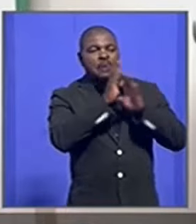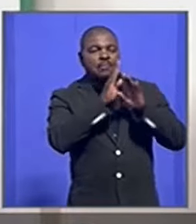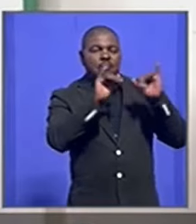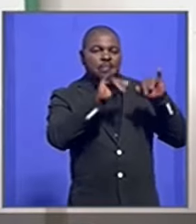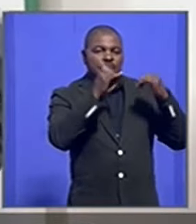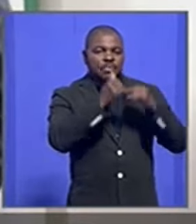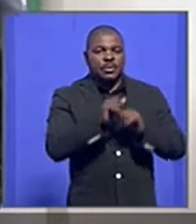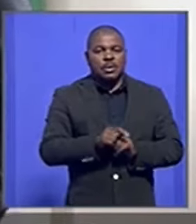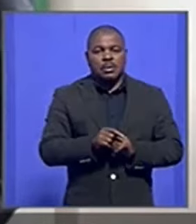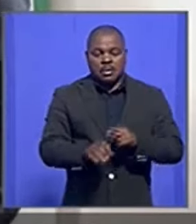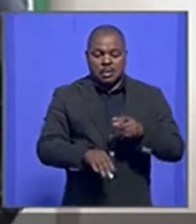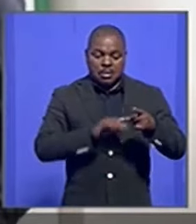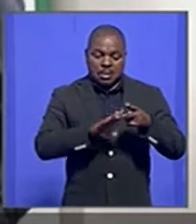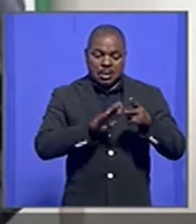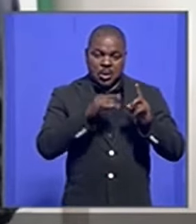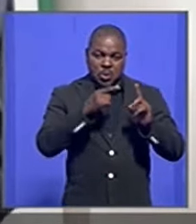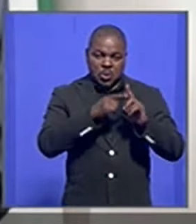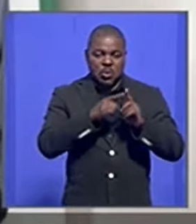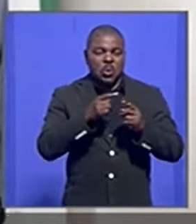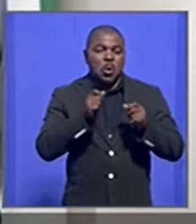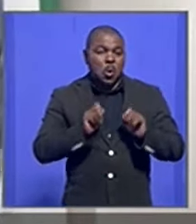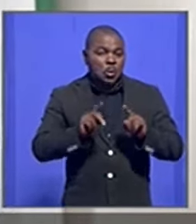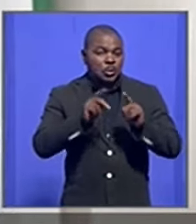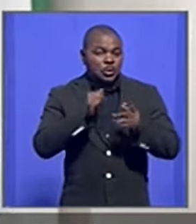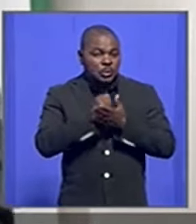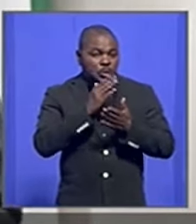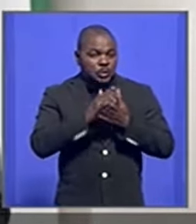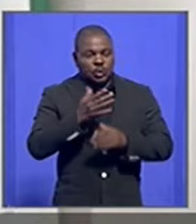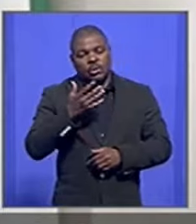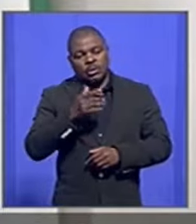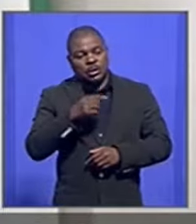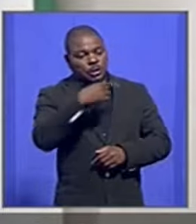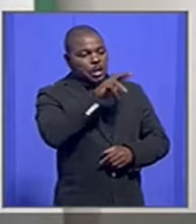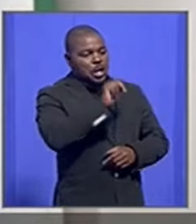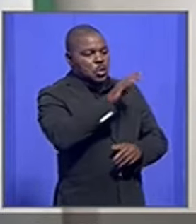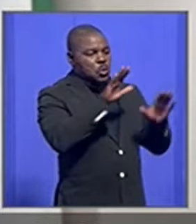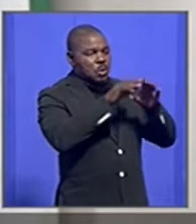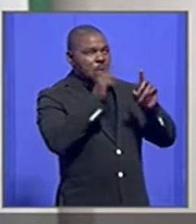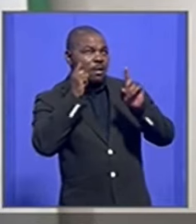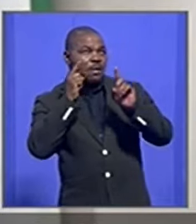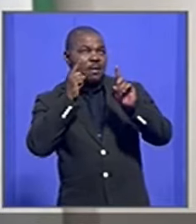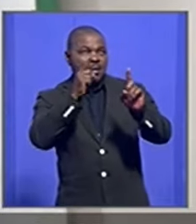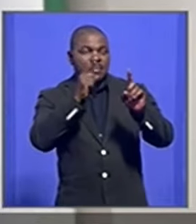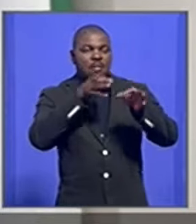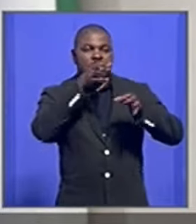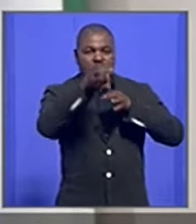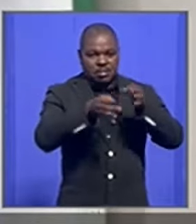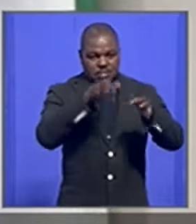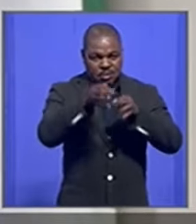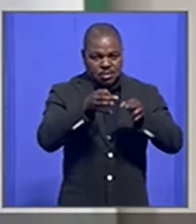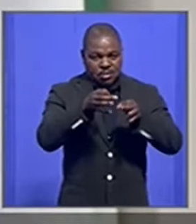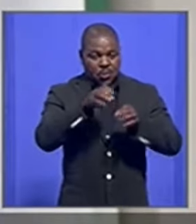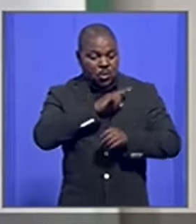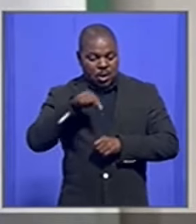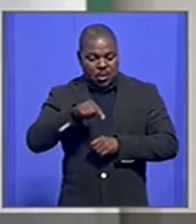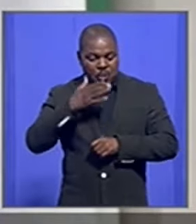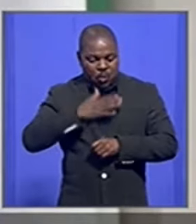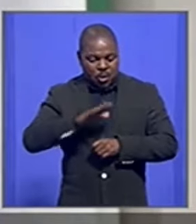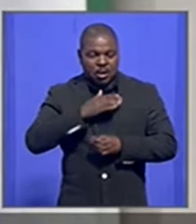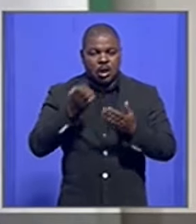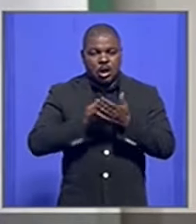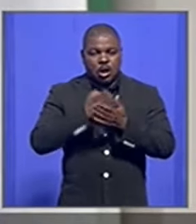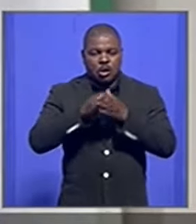o tla dirisa tšhono eno go tsweletsa maitlhomo magolo a puso tshwaraganelo a go tlhoma kgolo ya ikonomi e